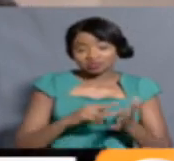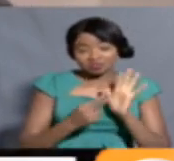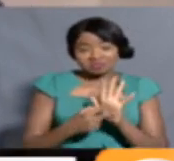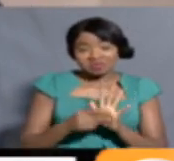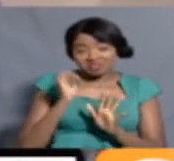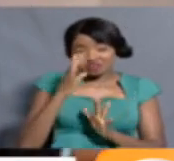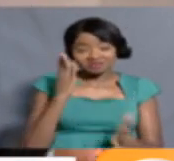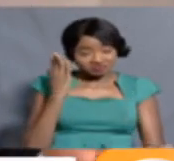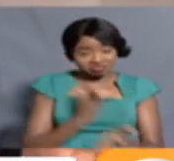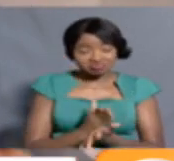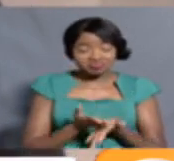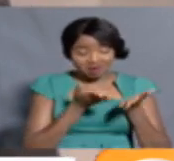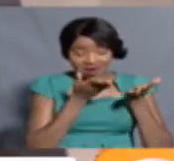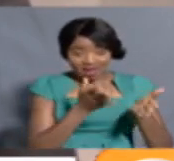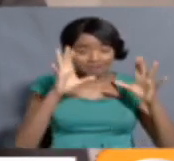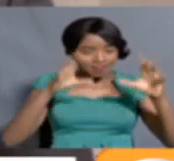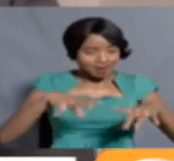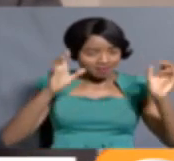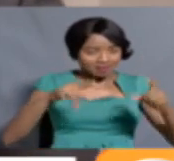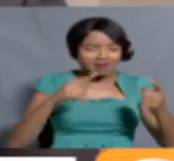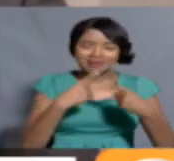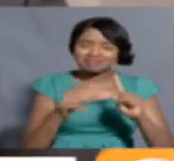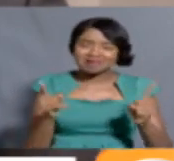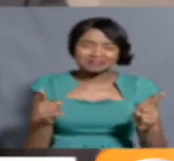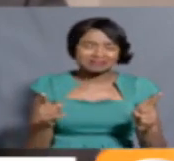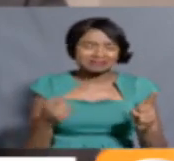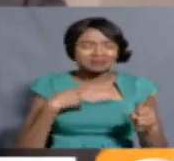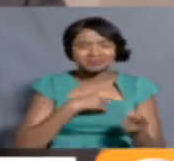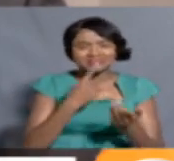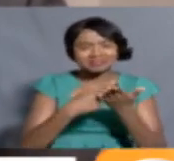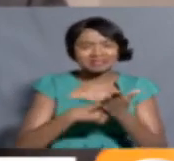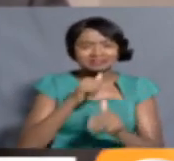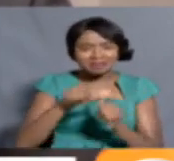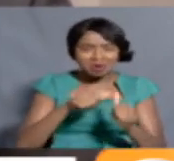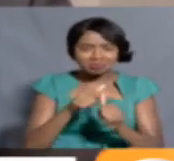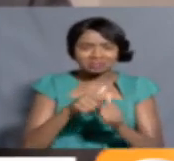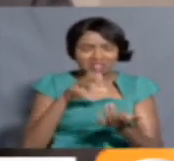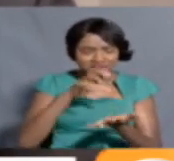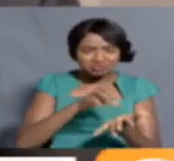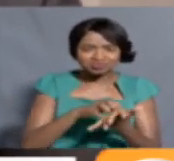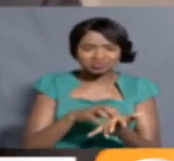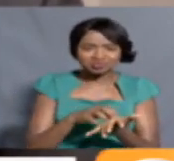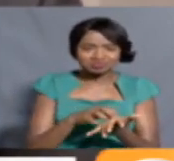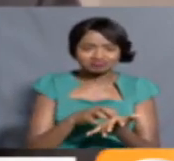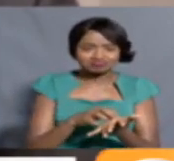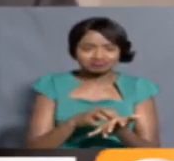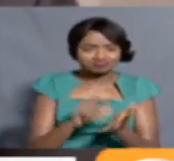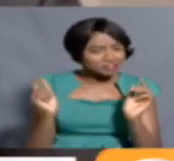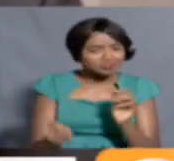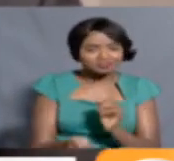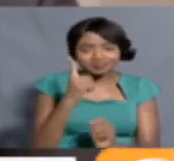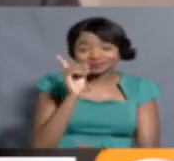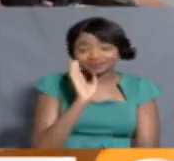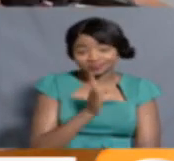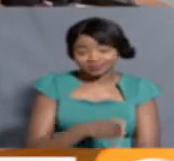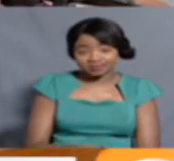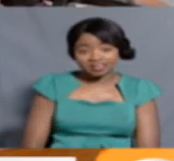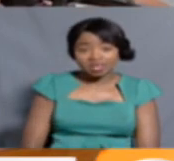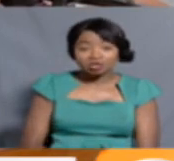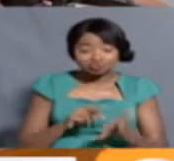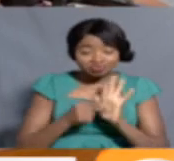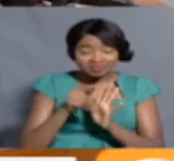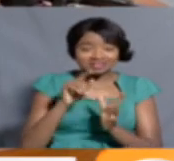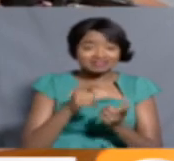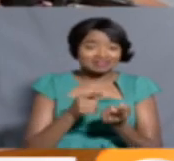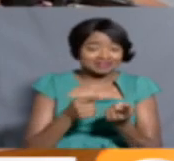rains were here already, we would not be talking about a crisis coming. Yeah. So this has now multiplied